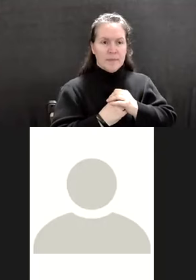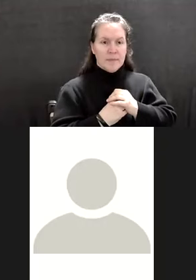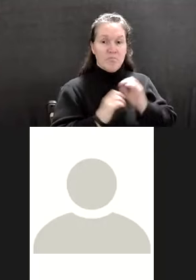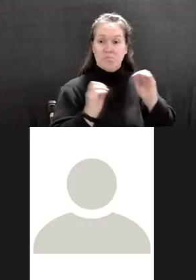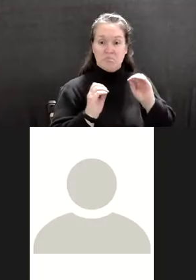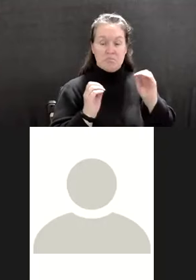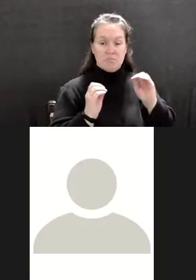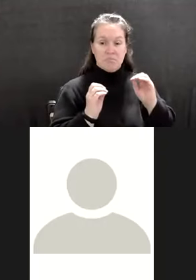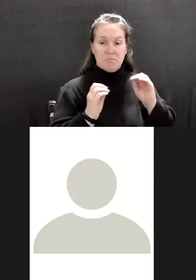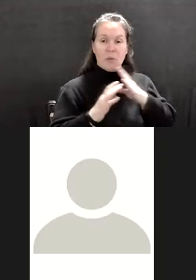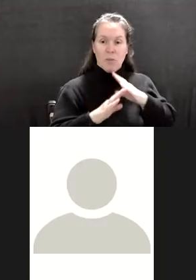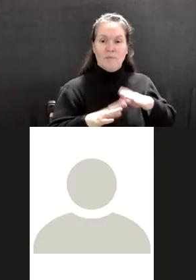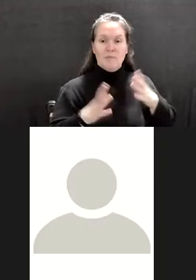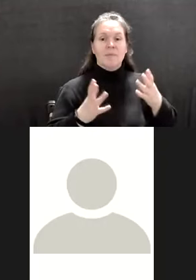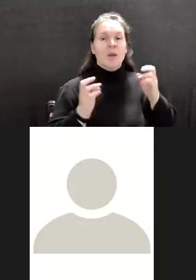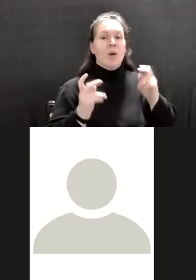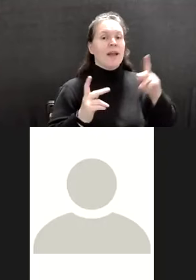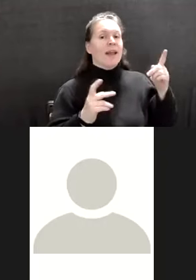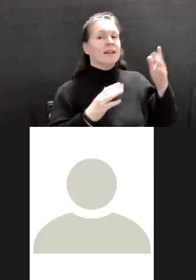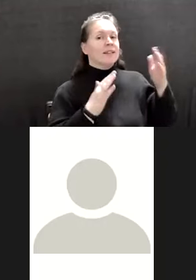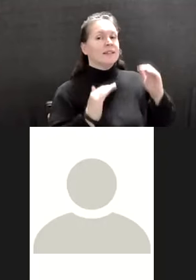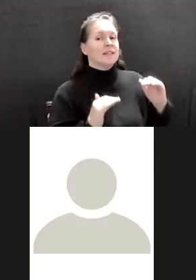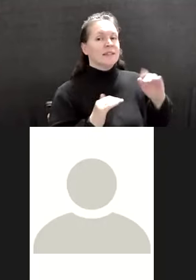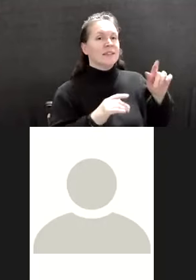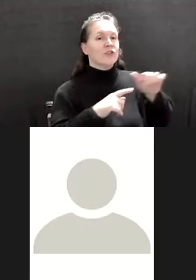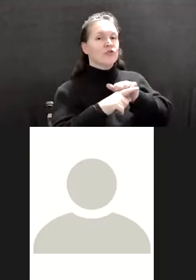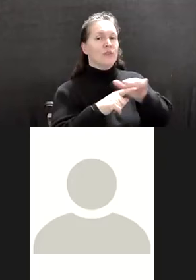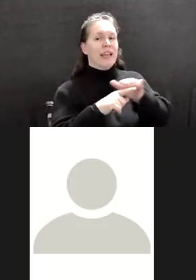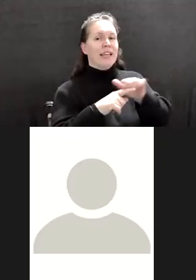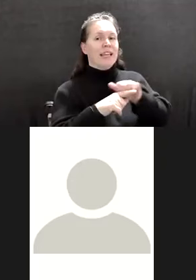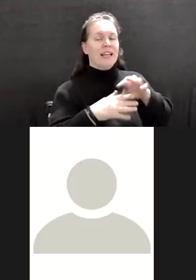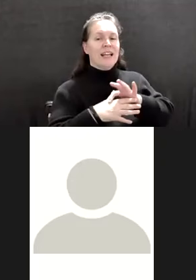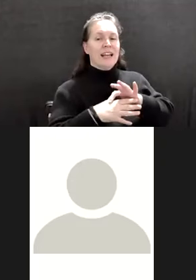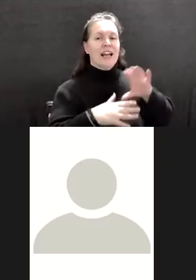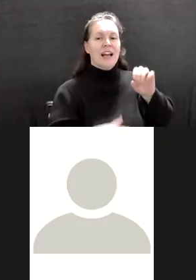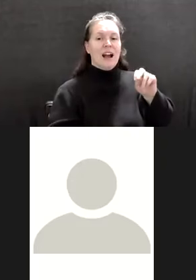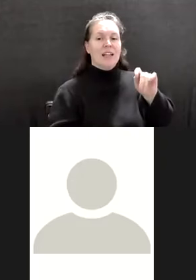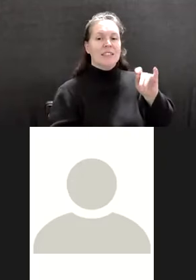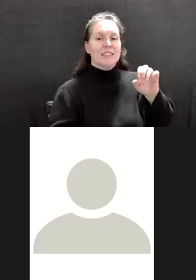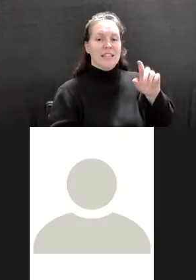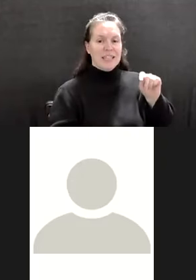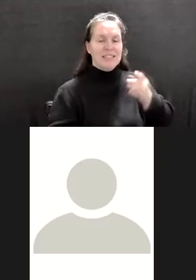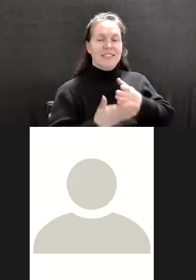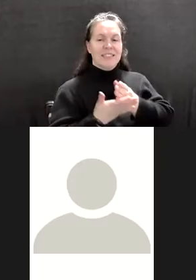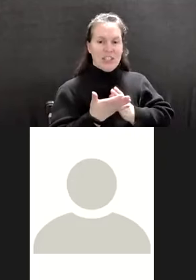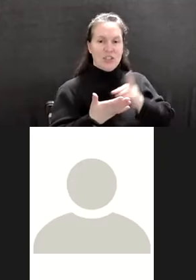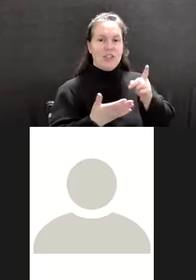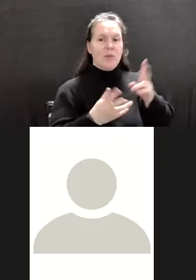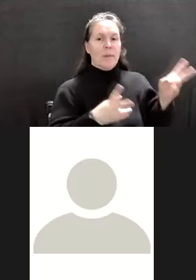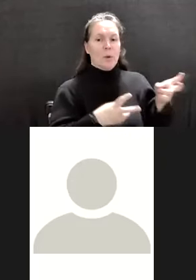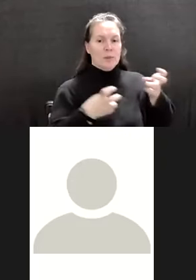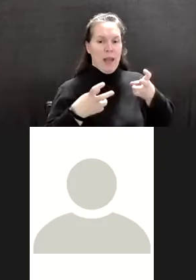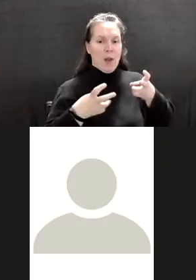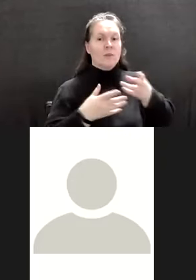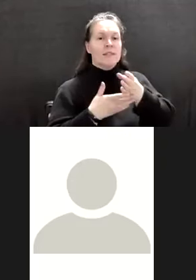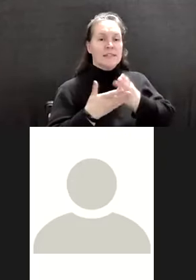Okay, so this is the training content section. And what we did was we pulled out some